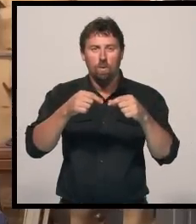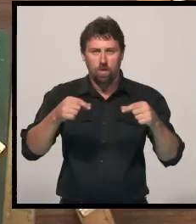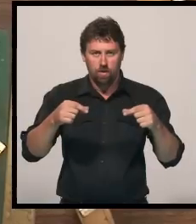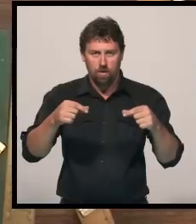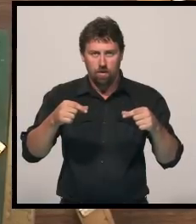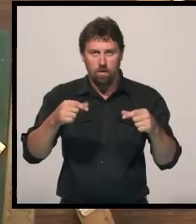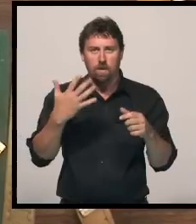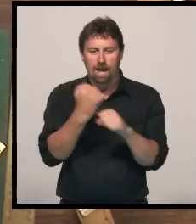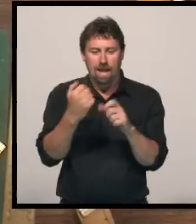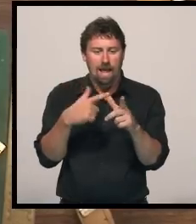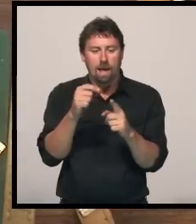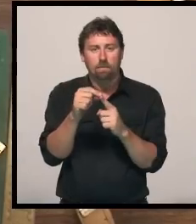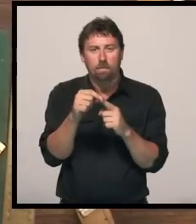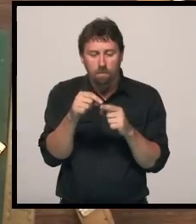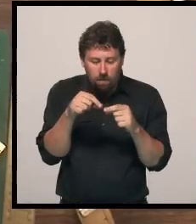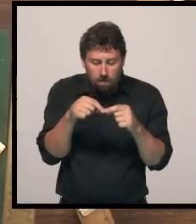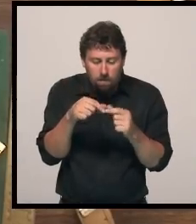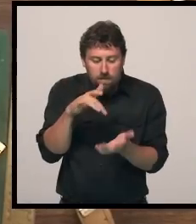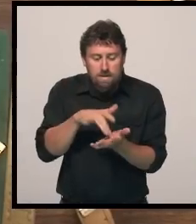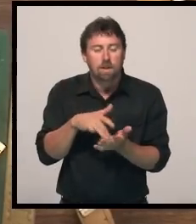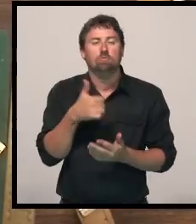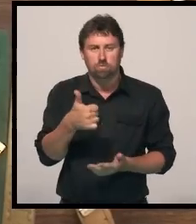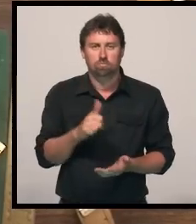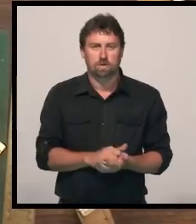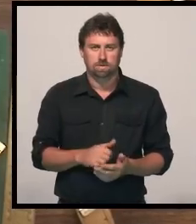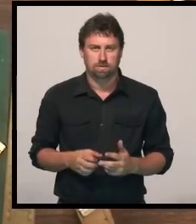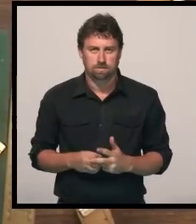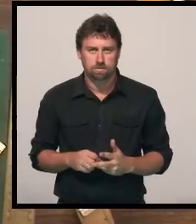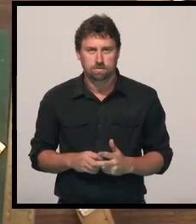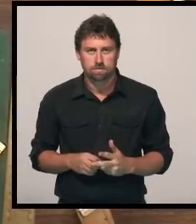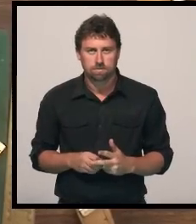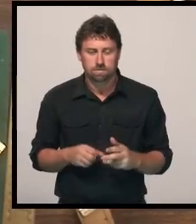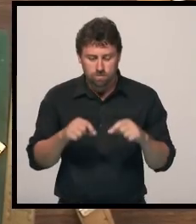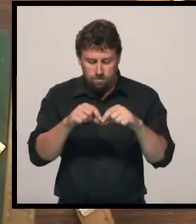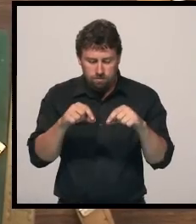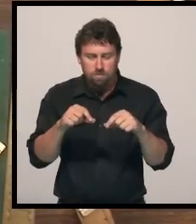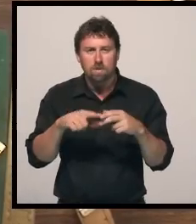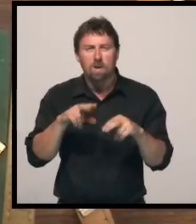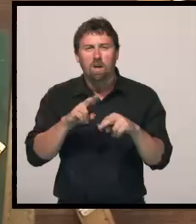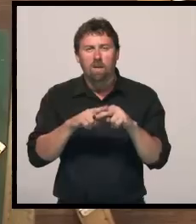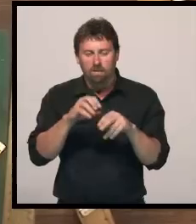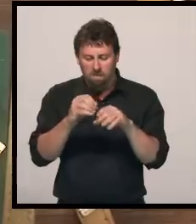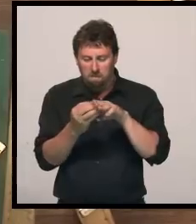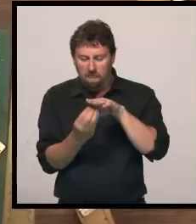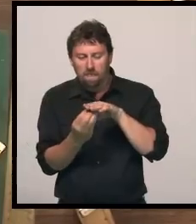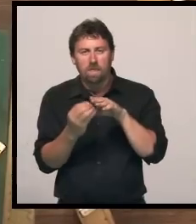middle of the gap. And that, if you've got any meat hanging out either